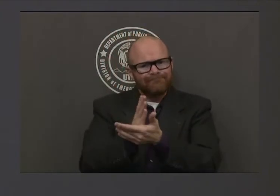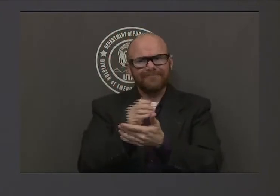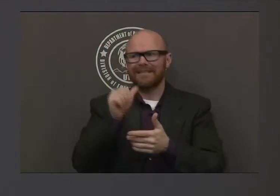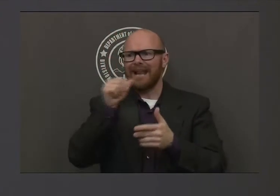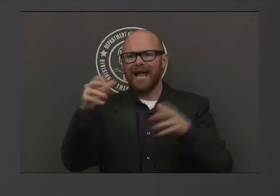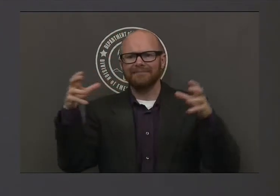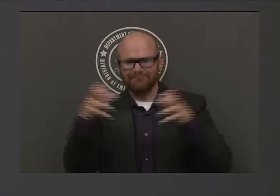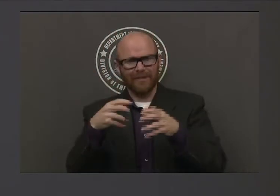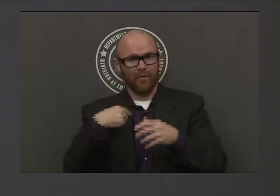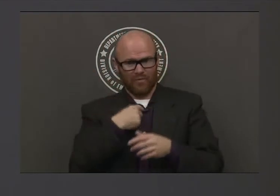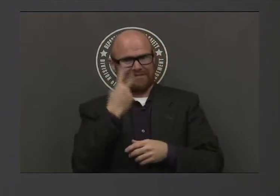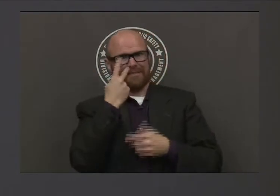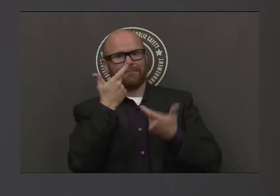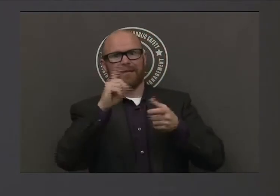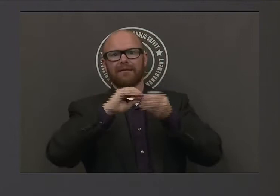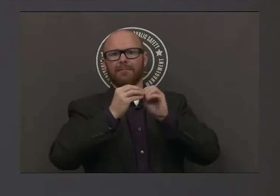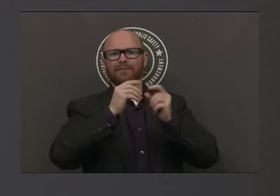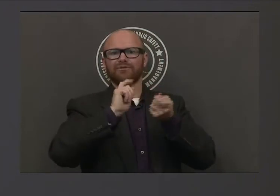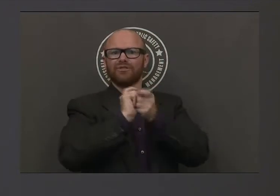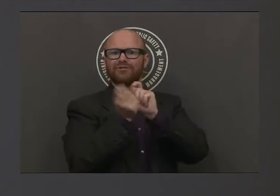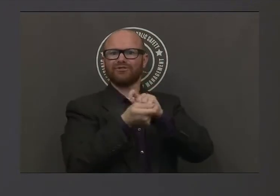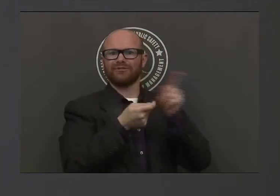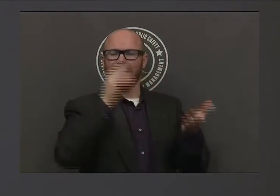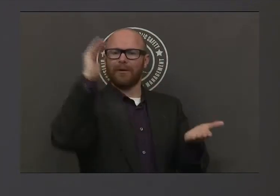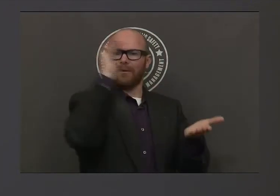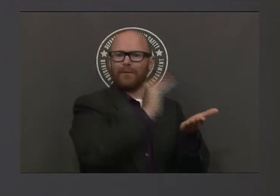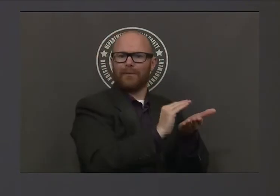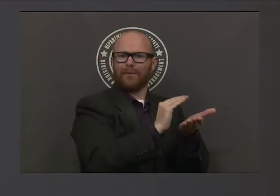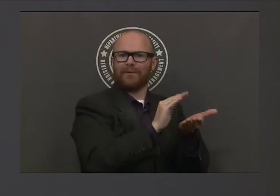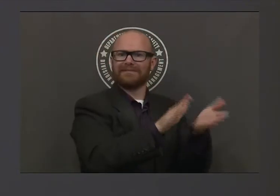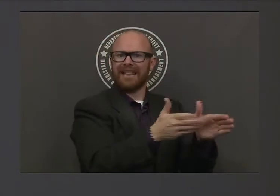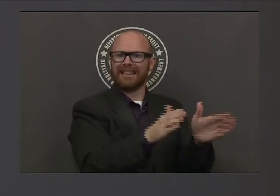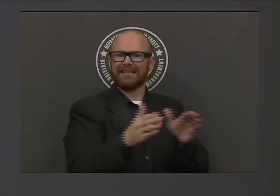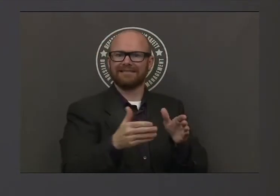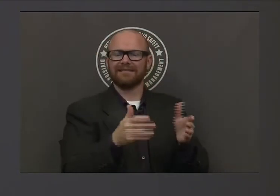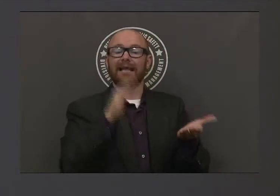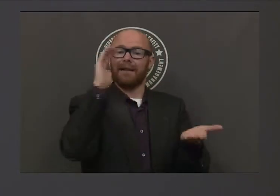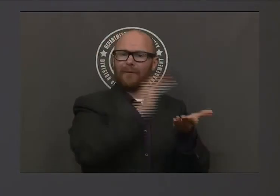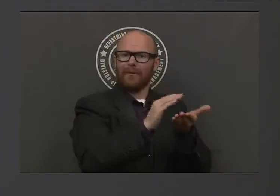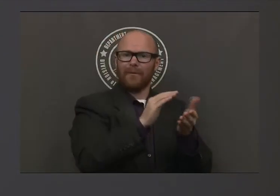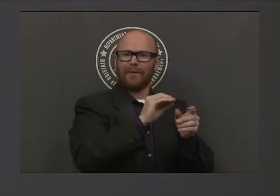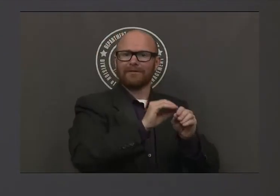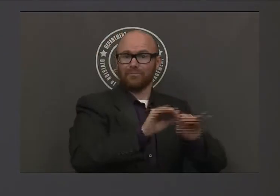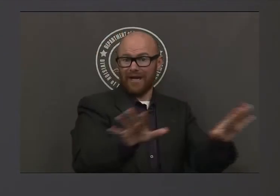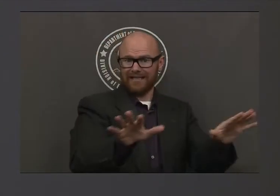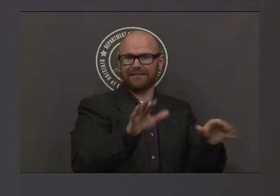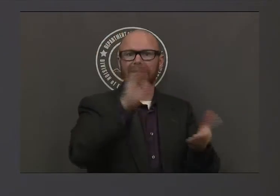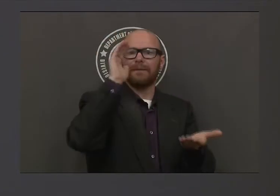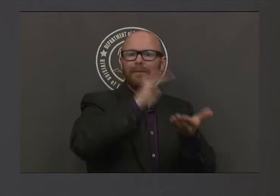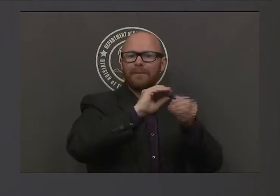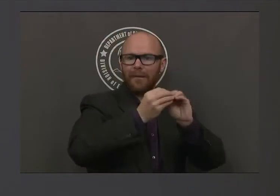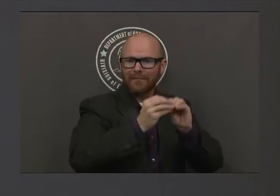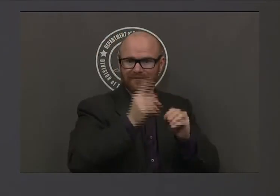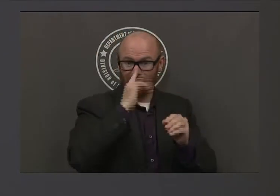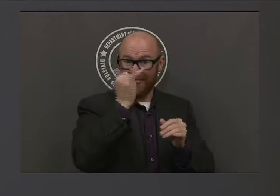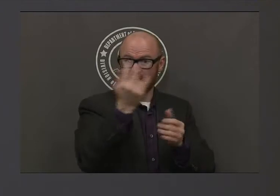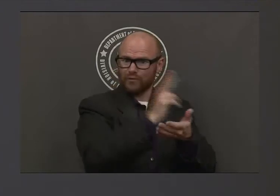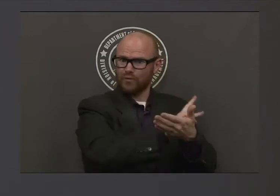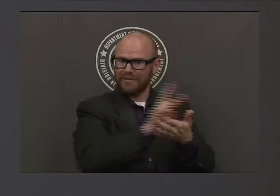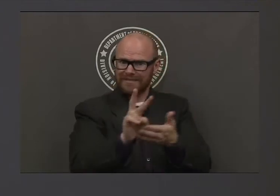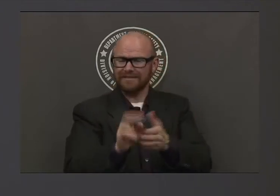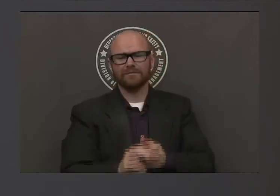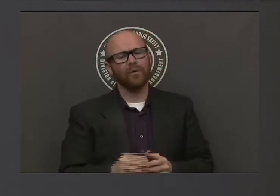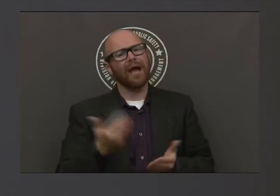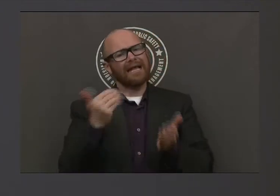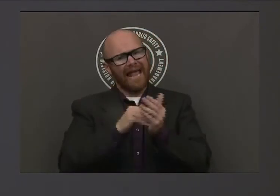outcome now. So we mourn the deaths of anybody. And to the extent we can control the outcomes,